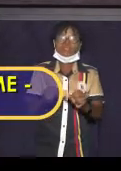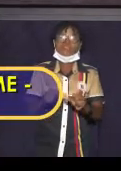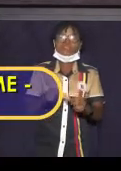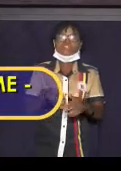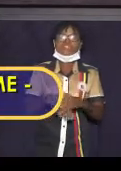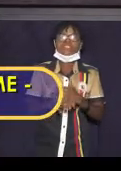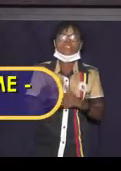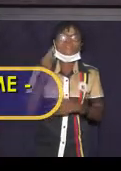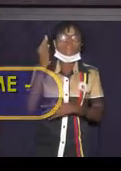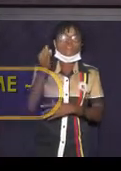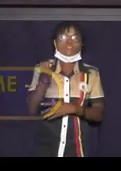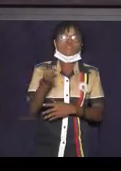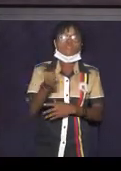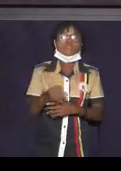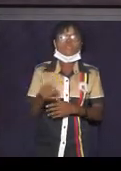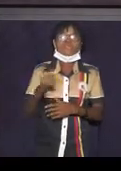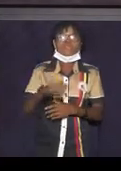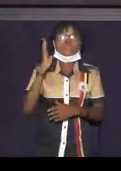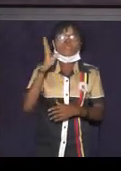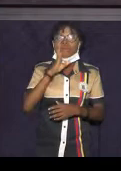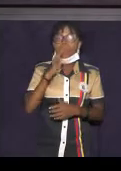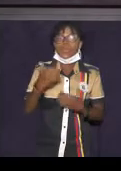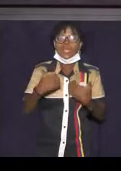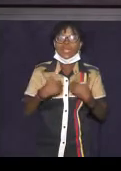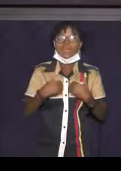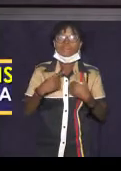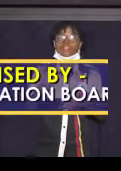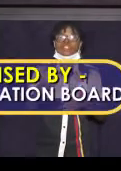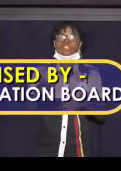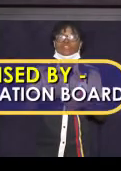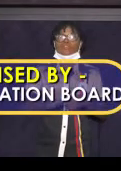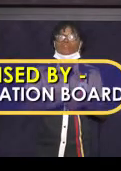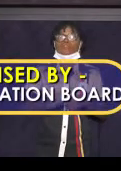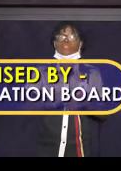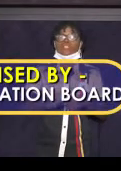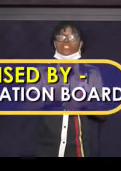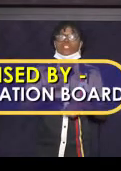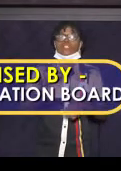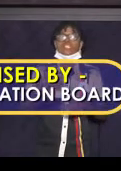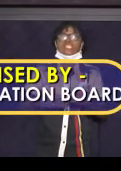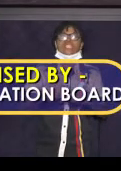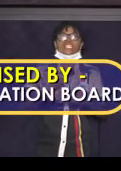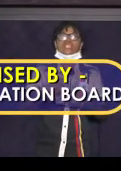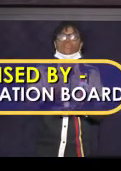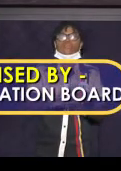future. They will be having the training next week.